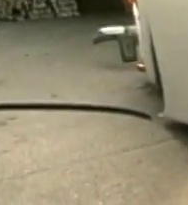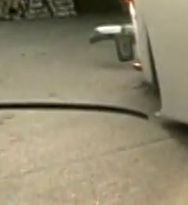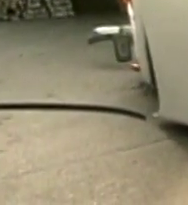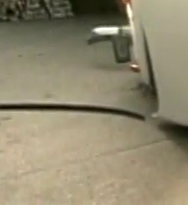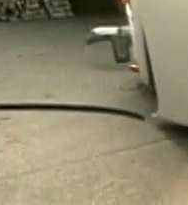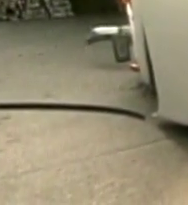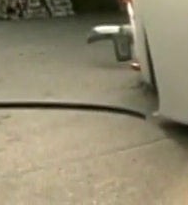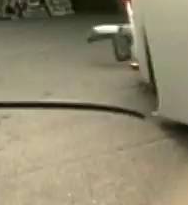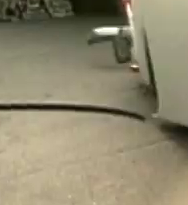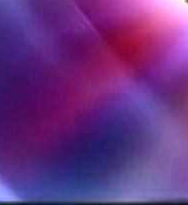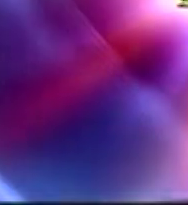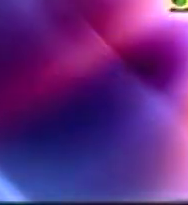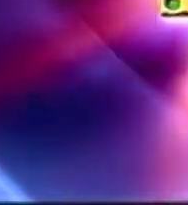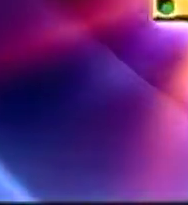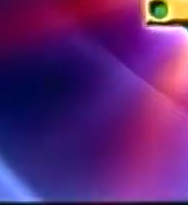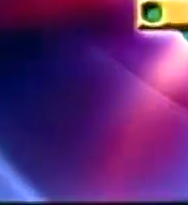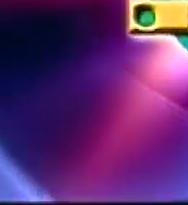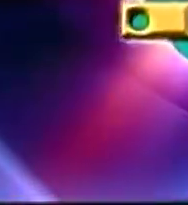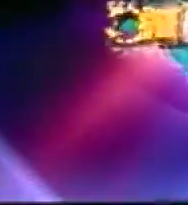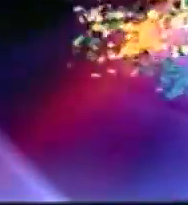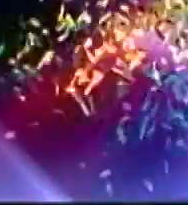tonight.